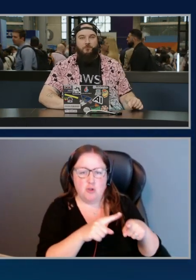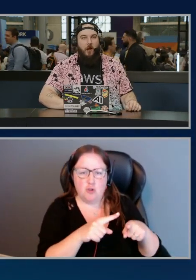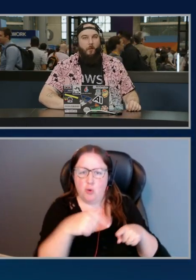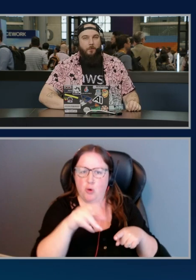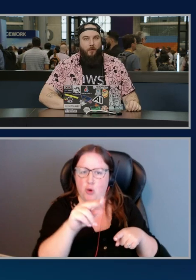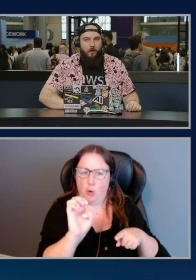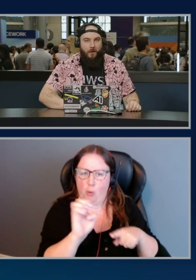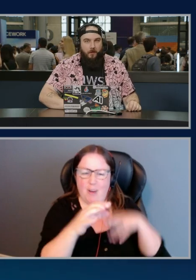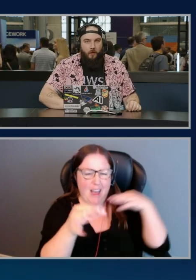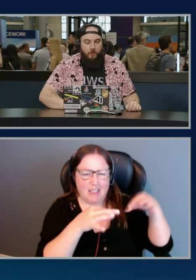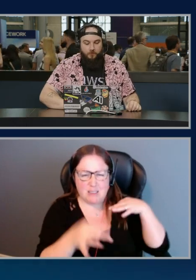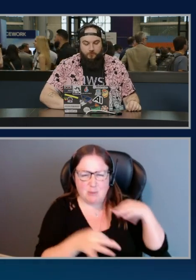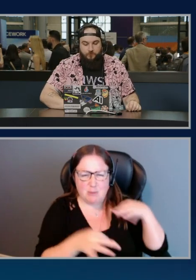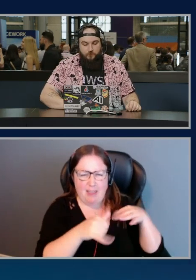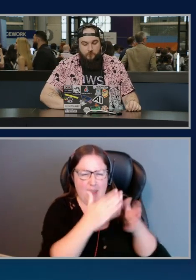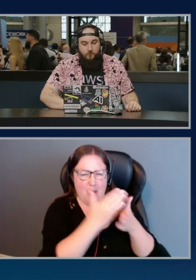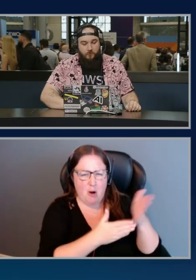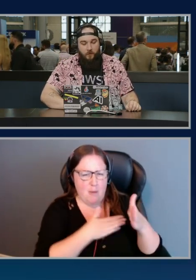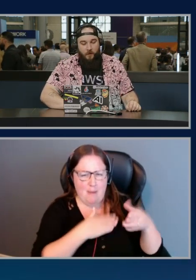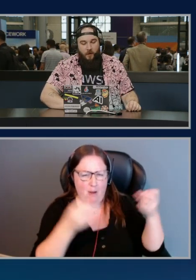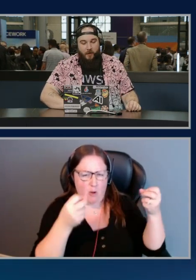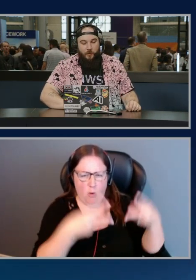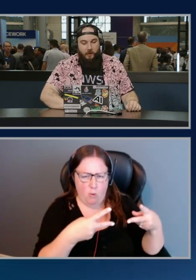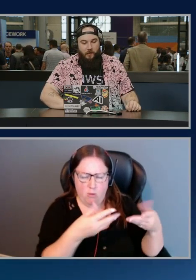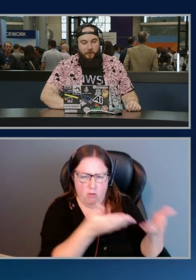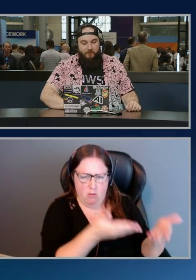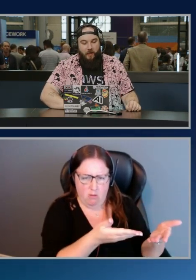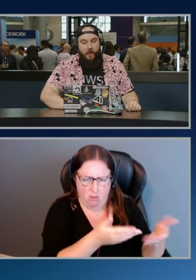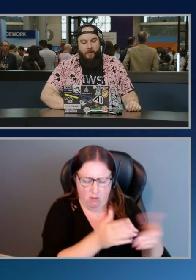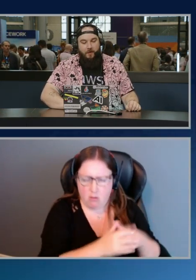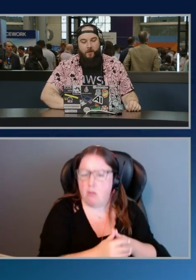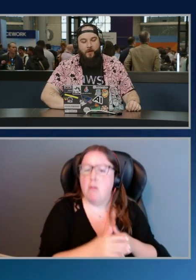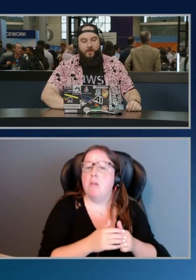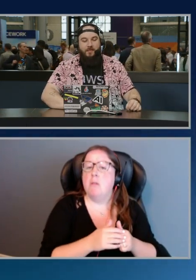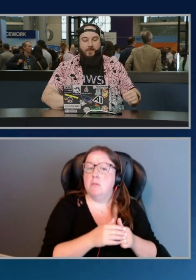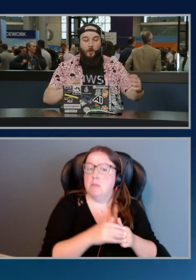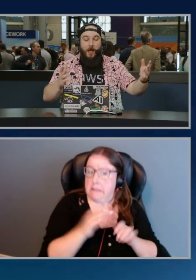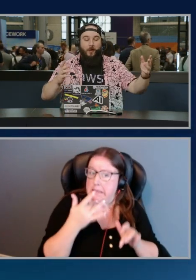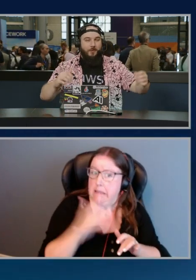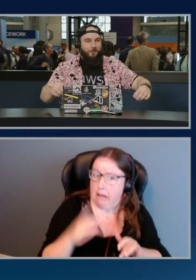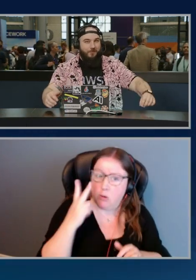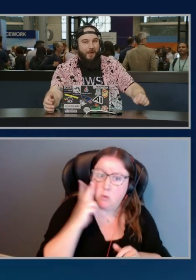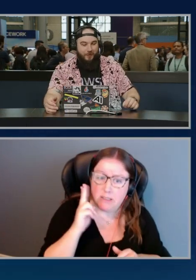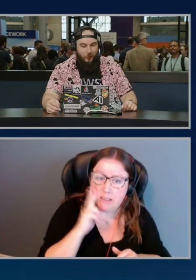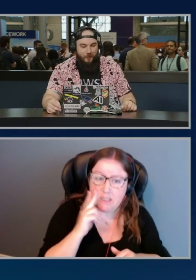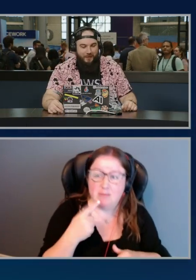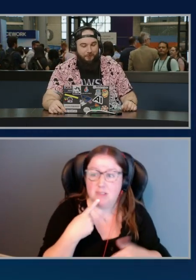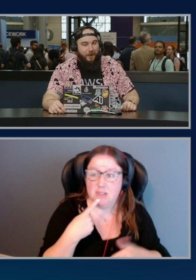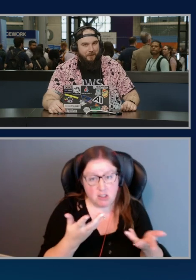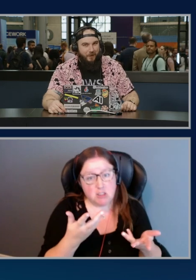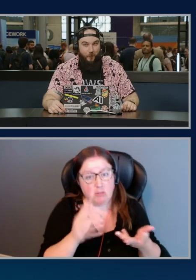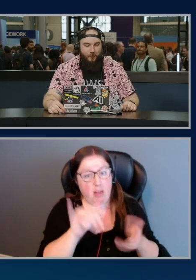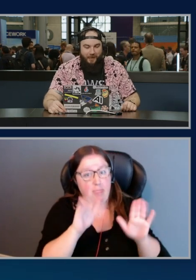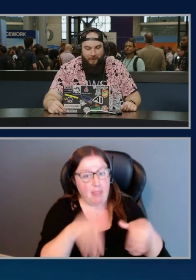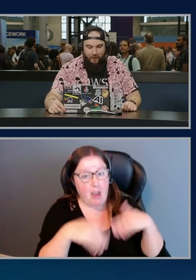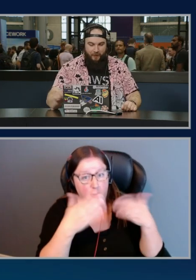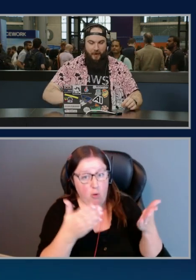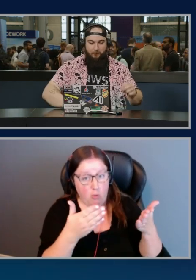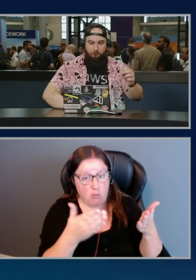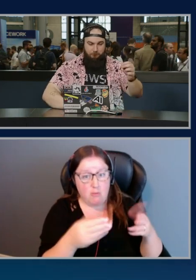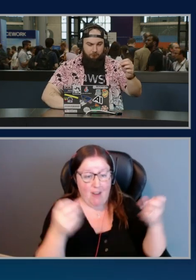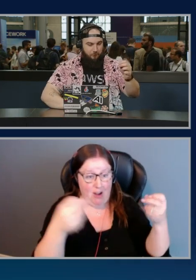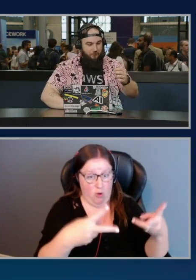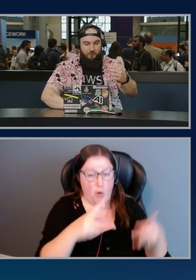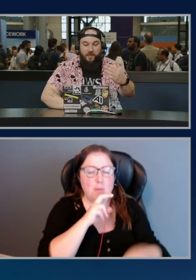explain the following part of my code. Yeah. And with a little bit of luck, it says, well, the provided code is Python. Oh, look at